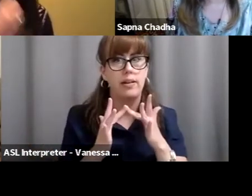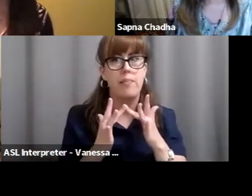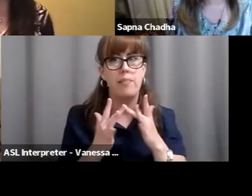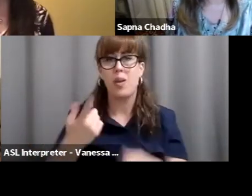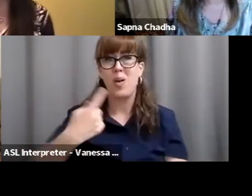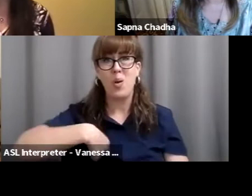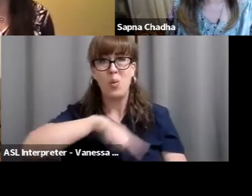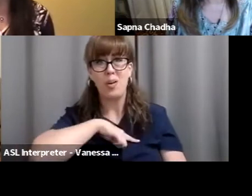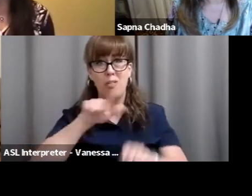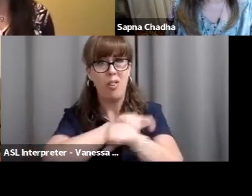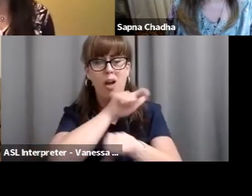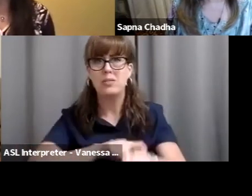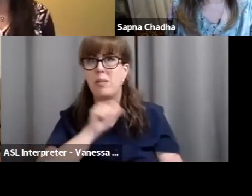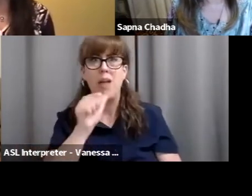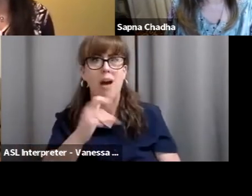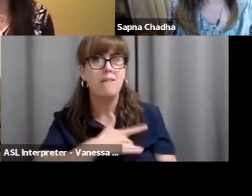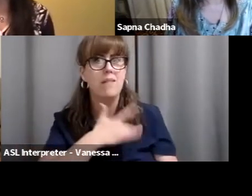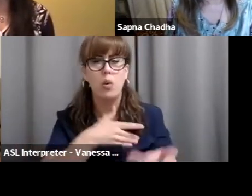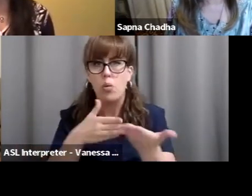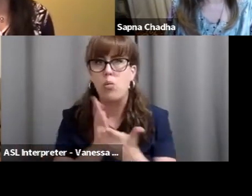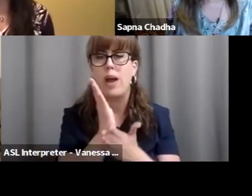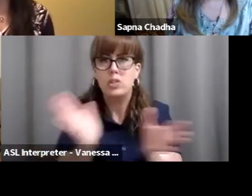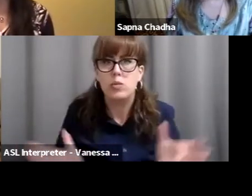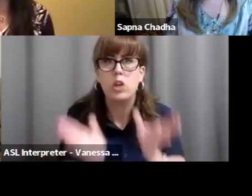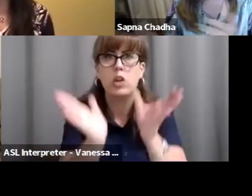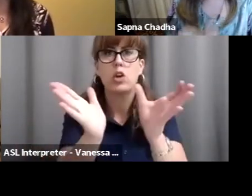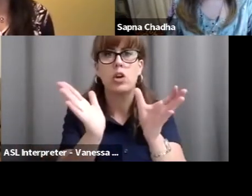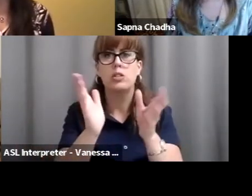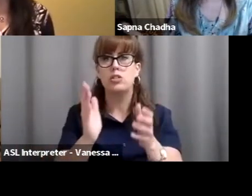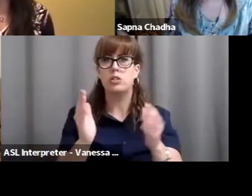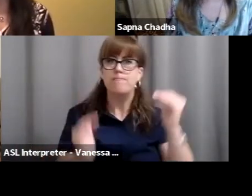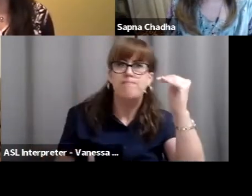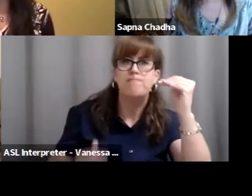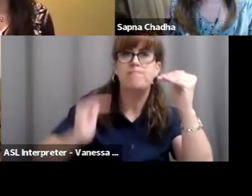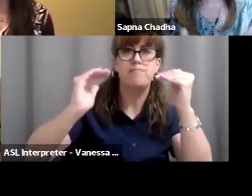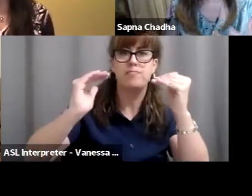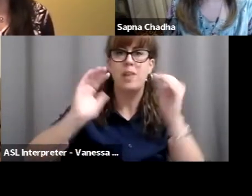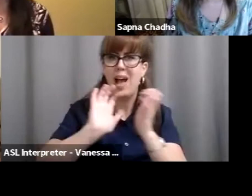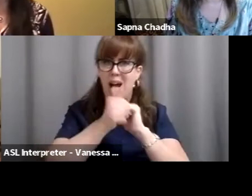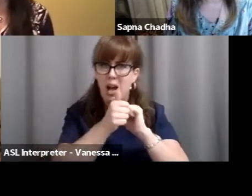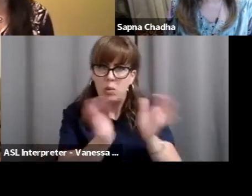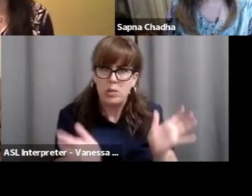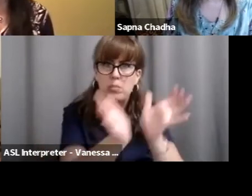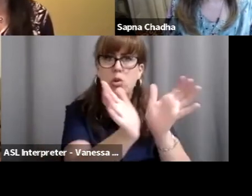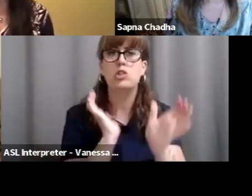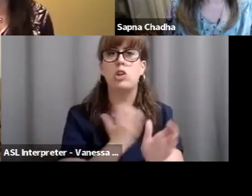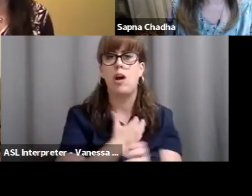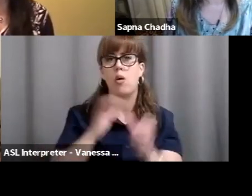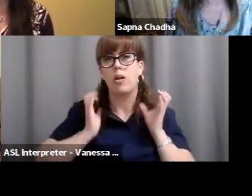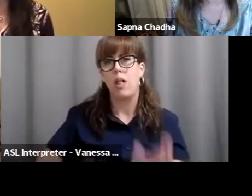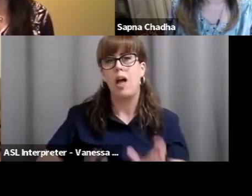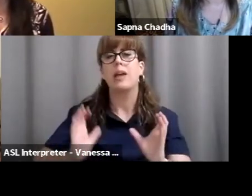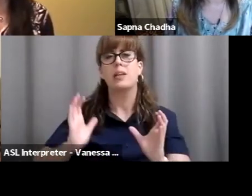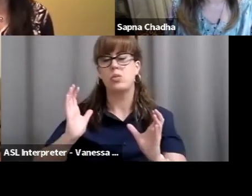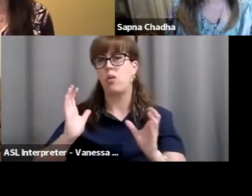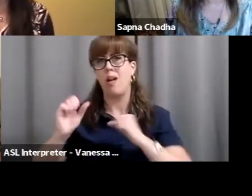push on gender until we saw progress ourselves. How do we push our clients, our advertisers to do more here when there's an